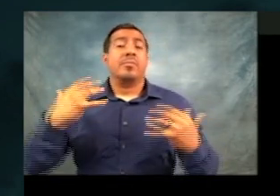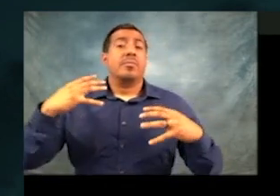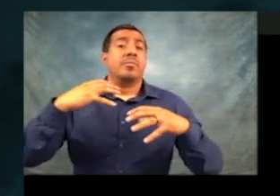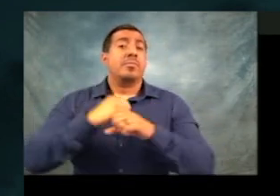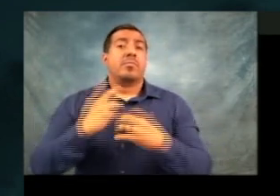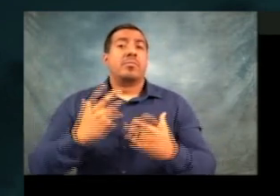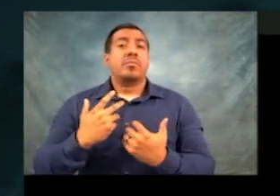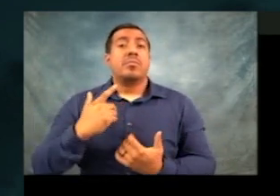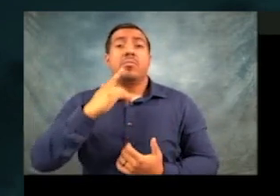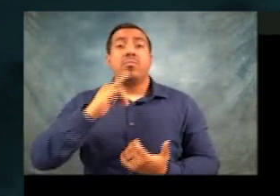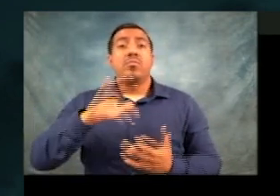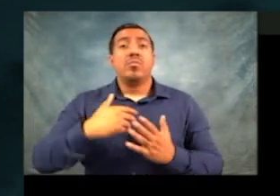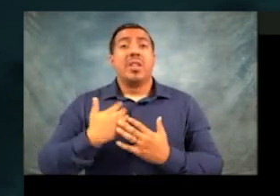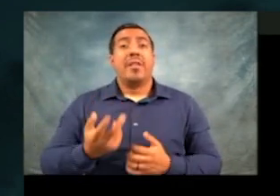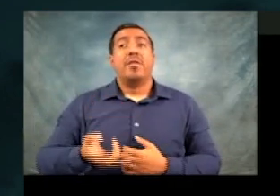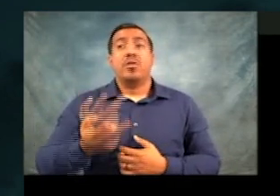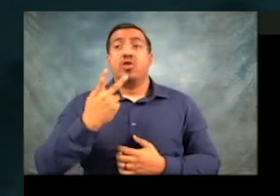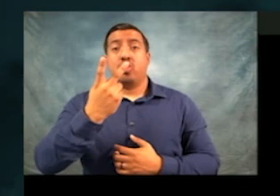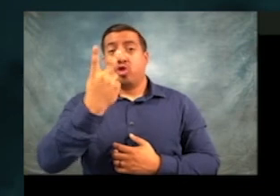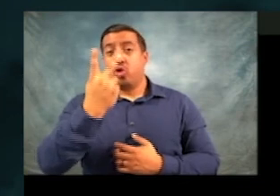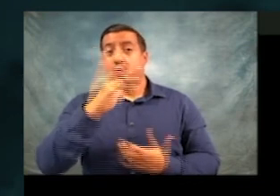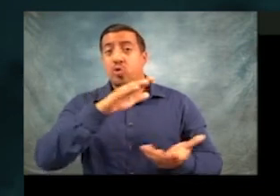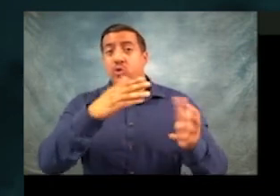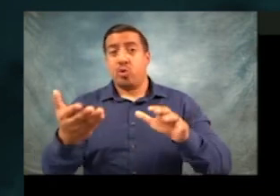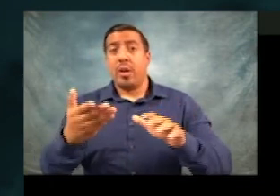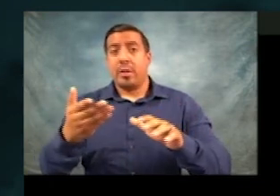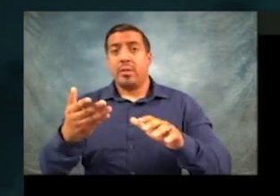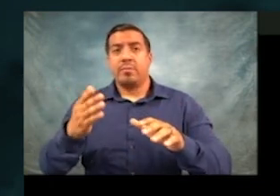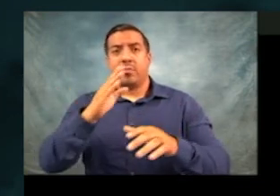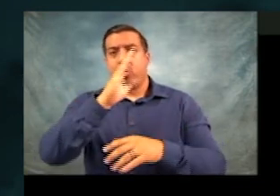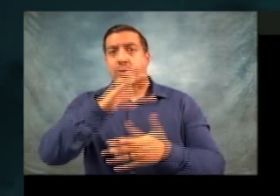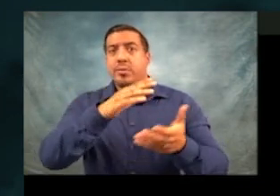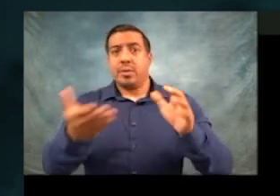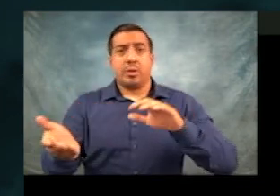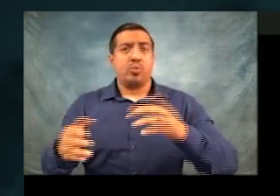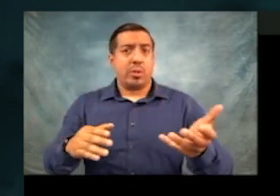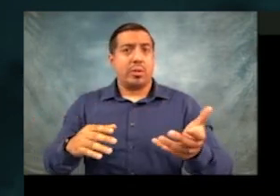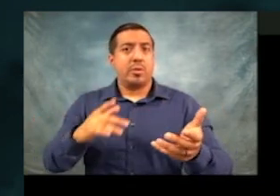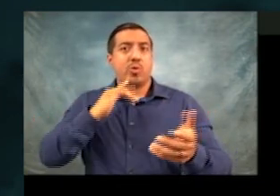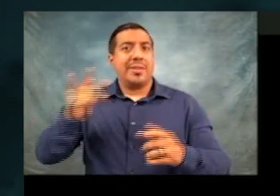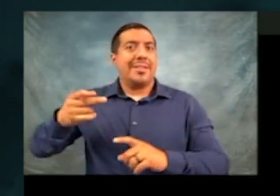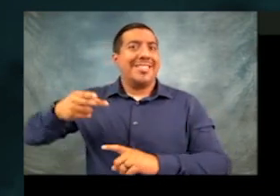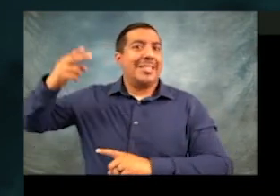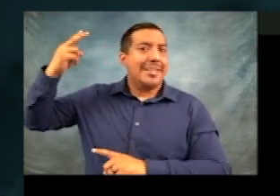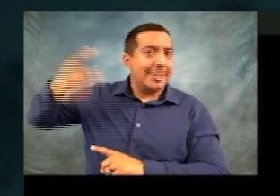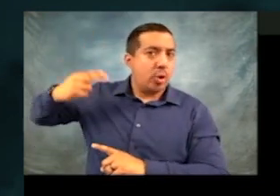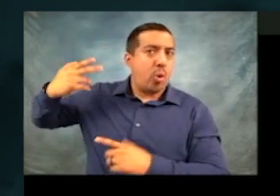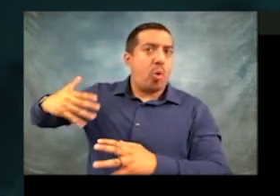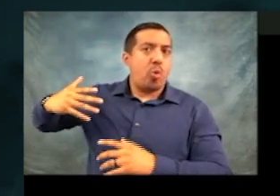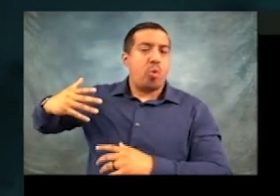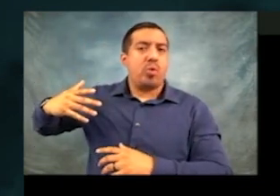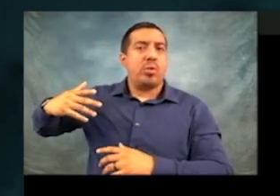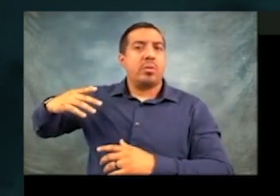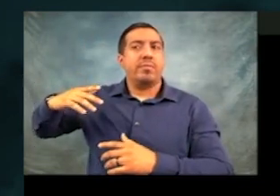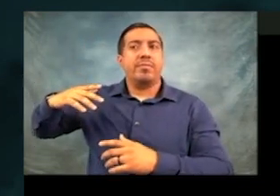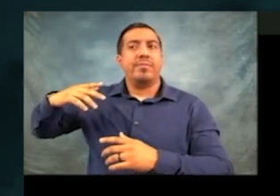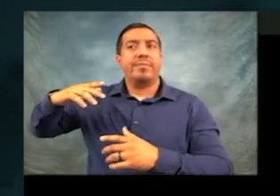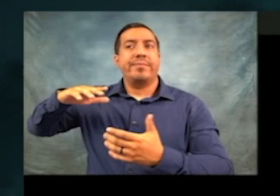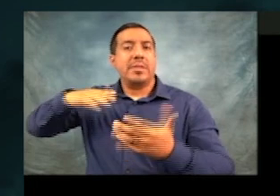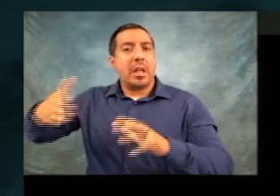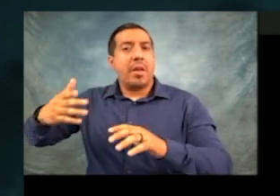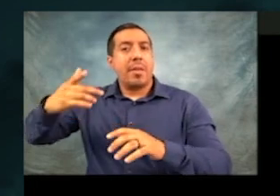only 2 direct fatalities attributed to storm surge, despite it historically being the leading cause of death